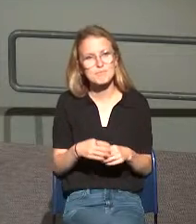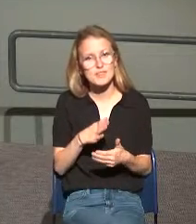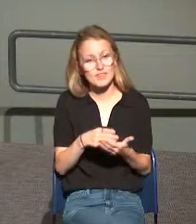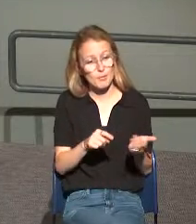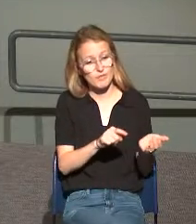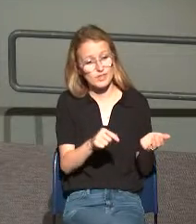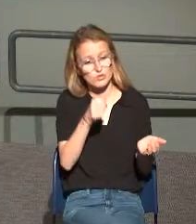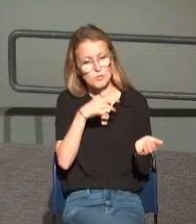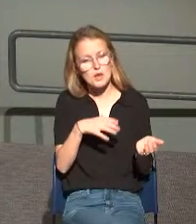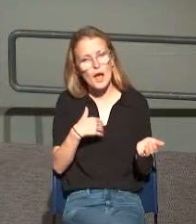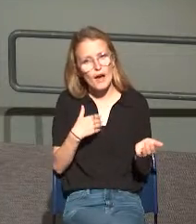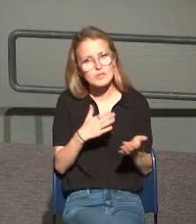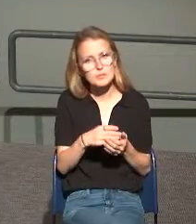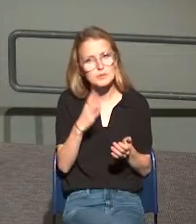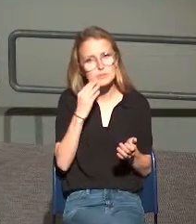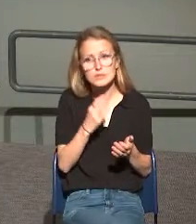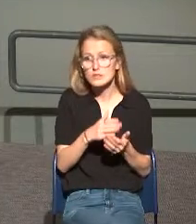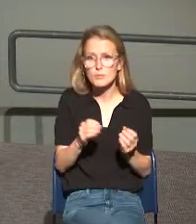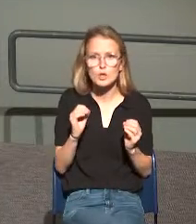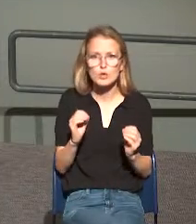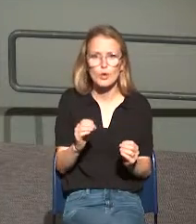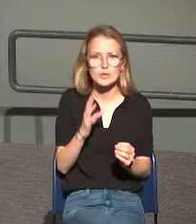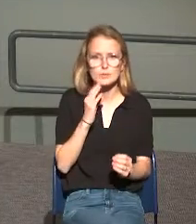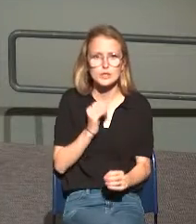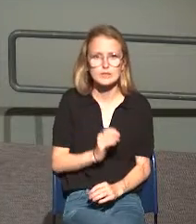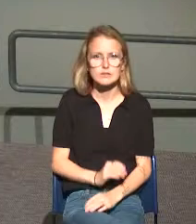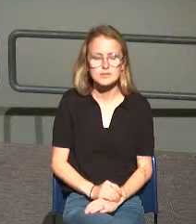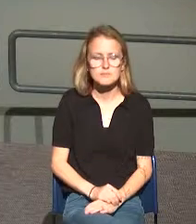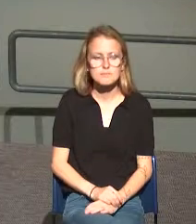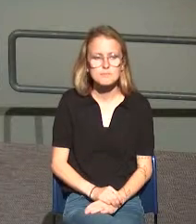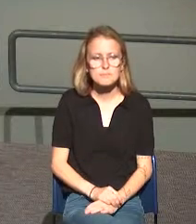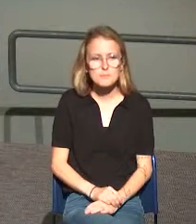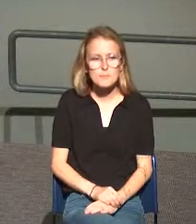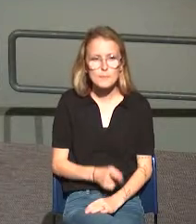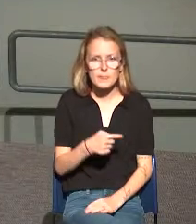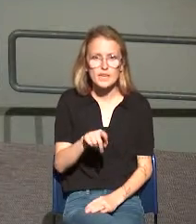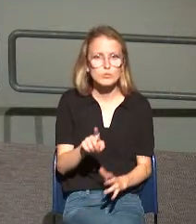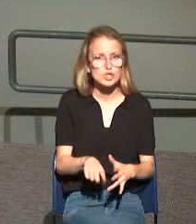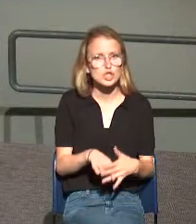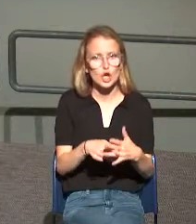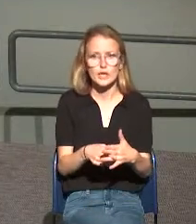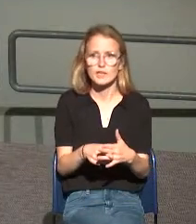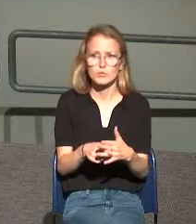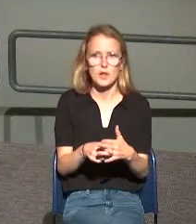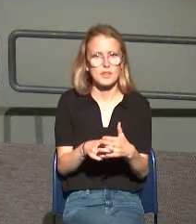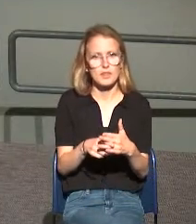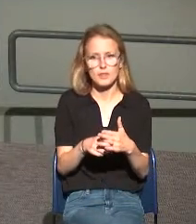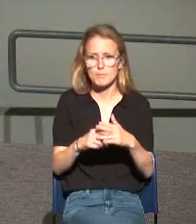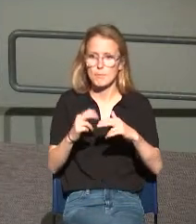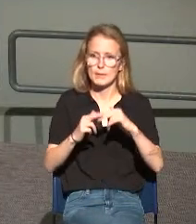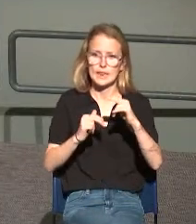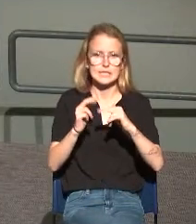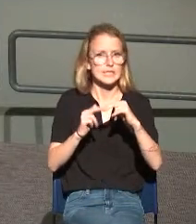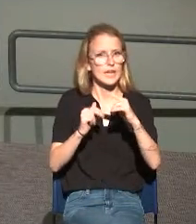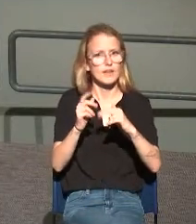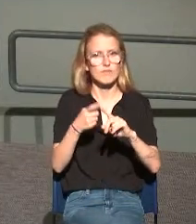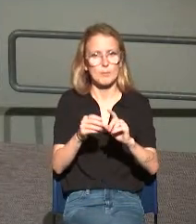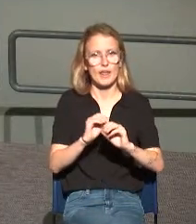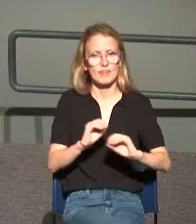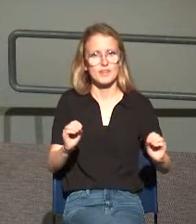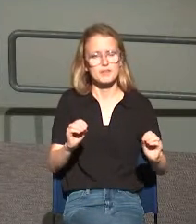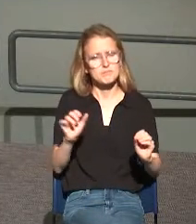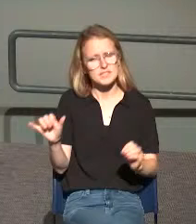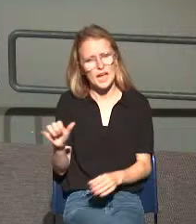had some flight experience, some of them had none. So they were starting out cold, as were many of the men. The women